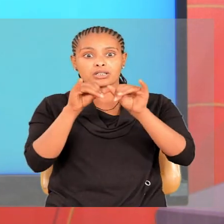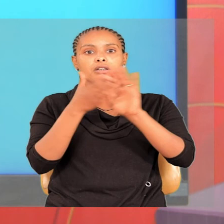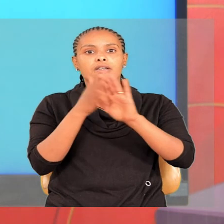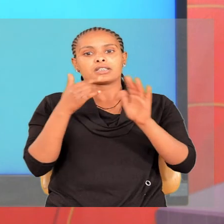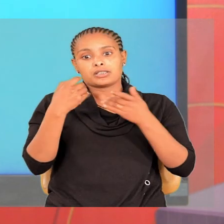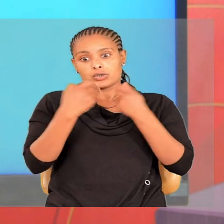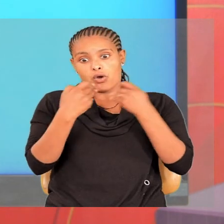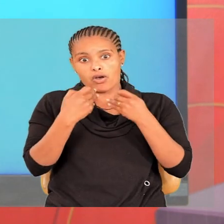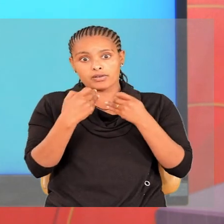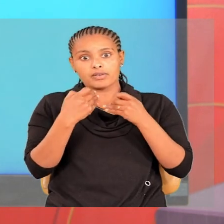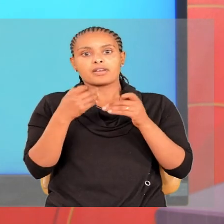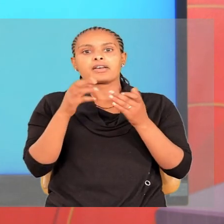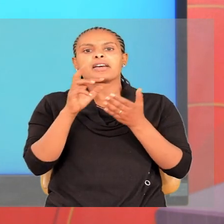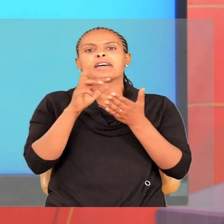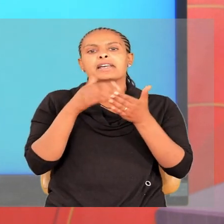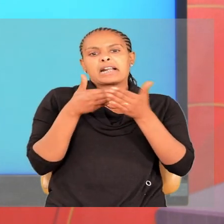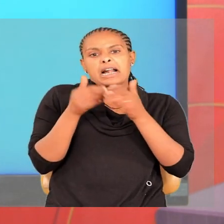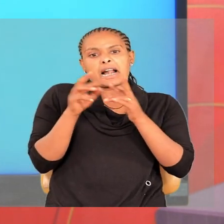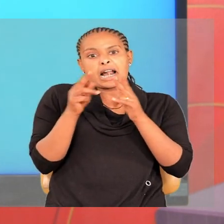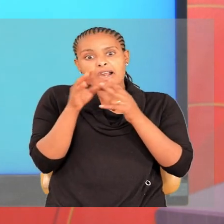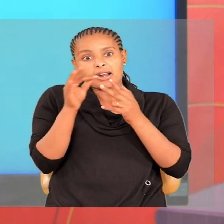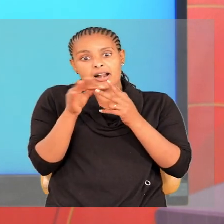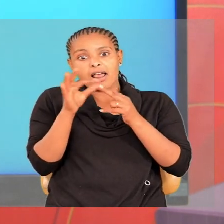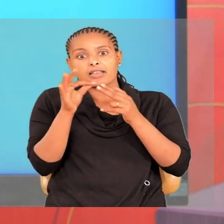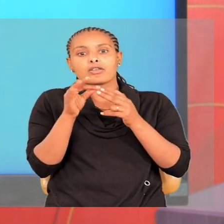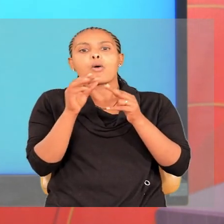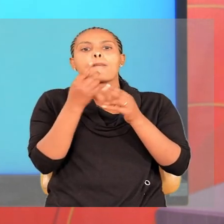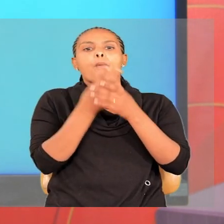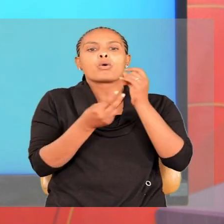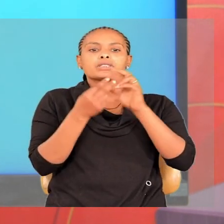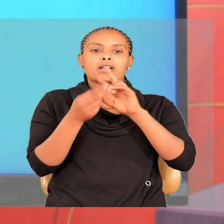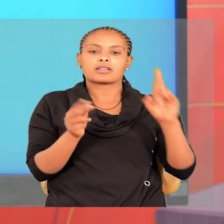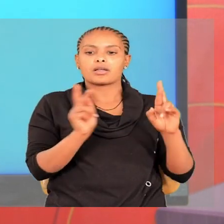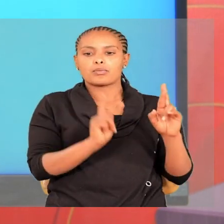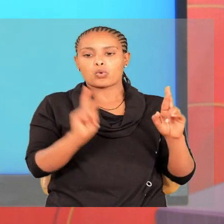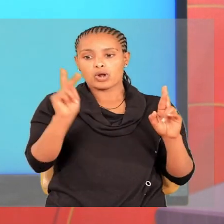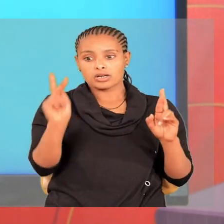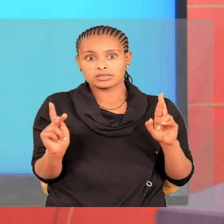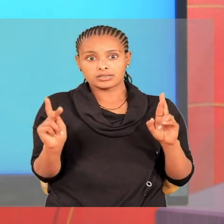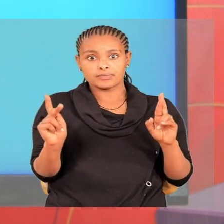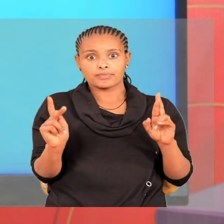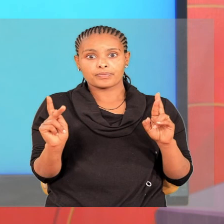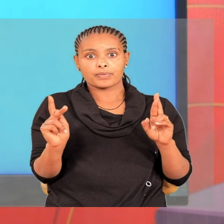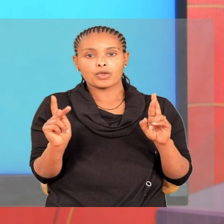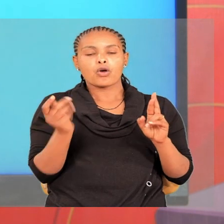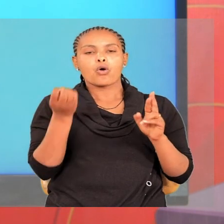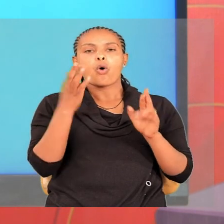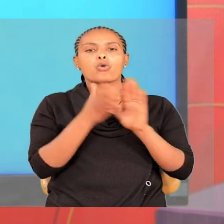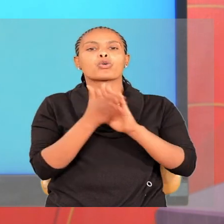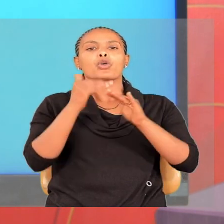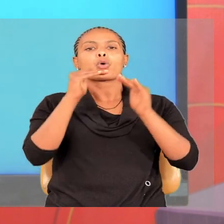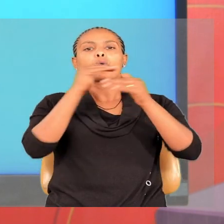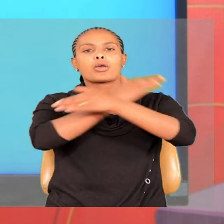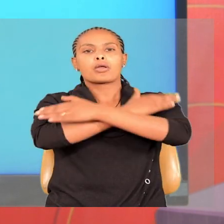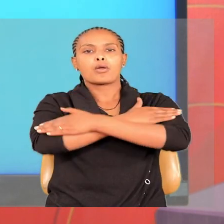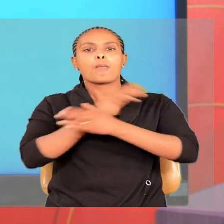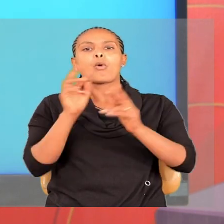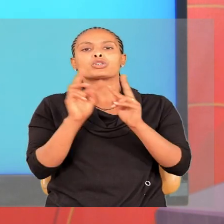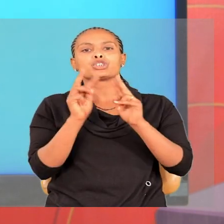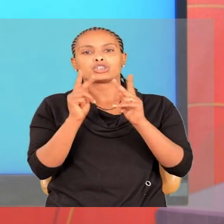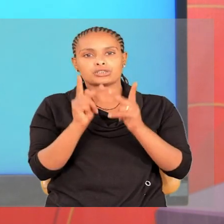show us relative concentration of both reactants and products or equilibrium